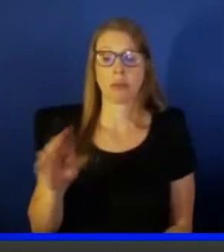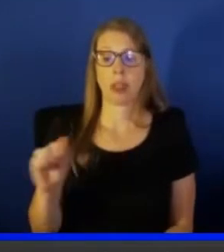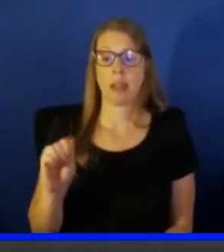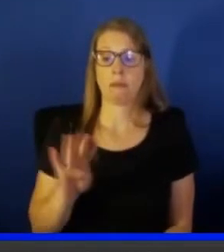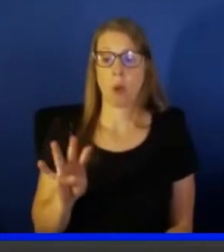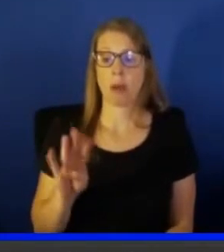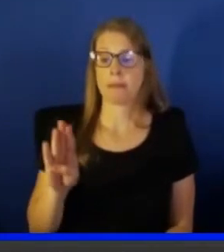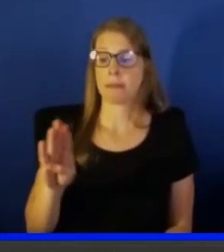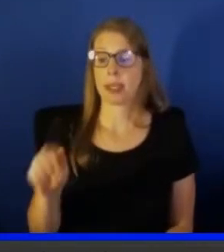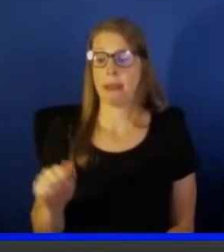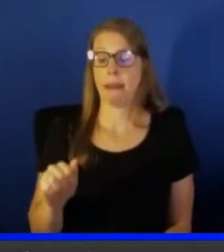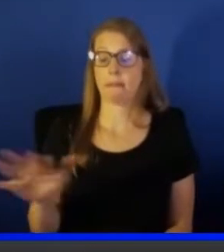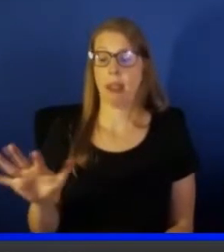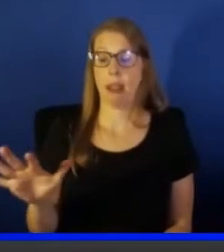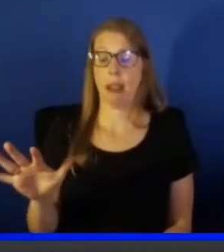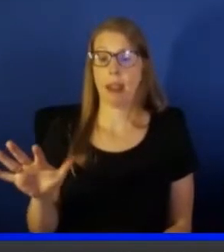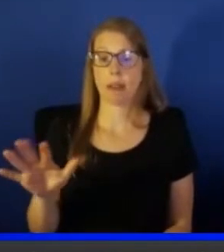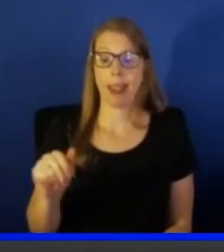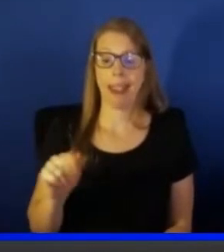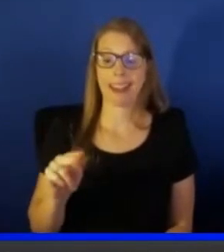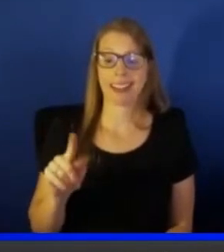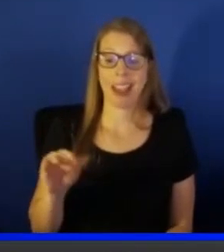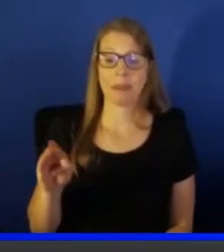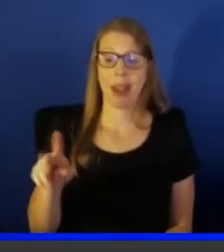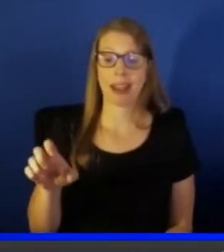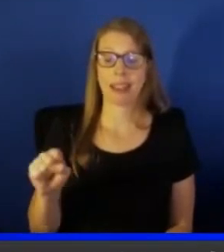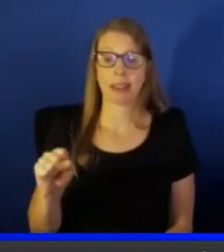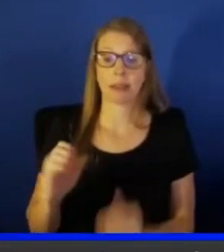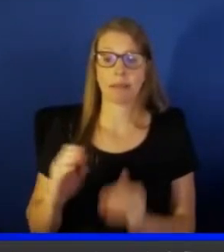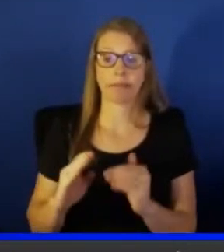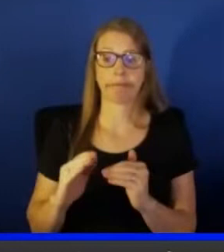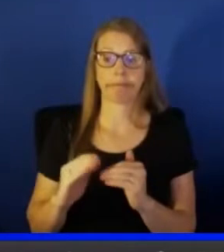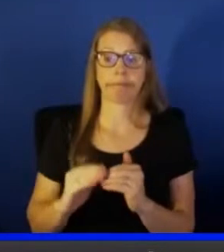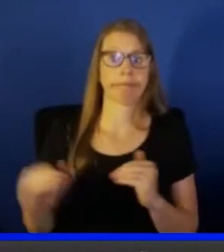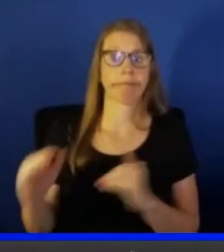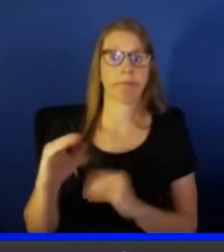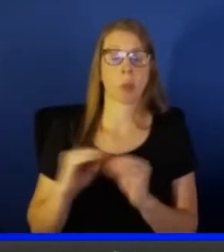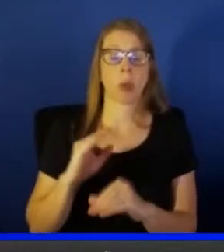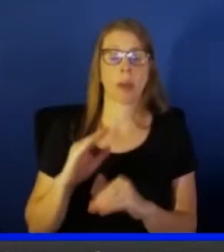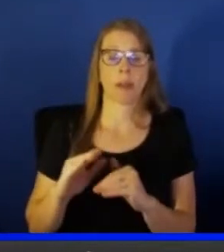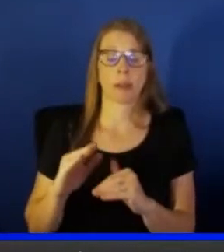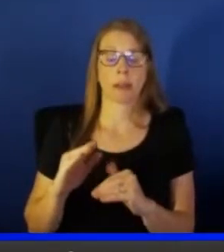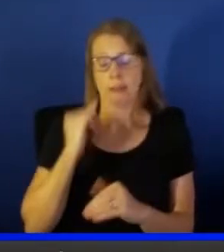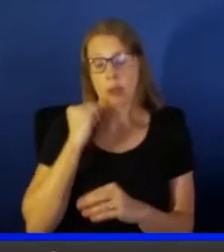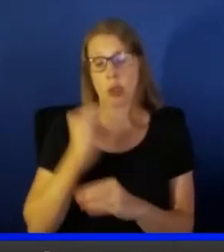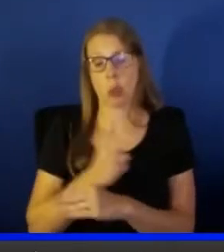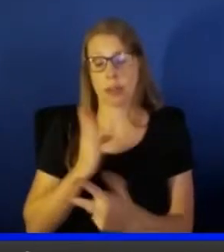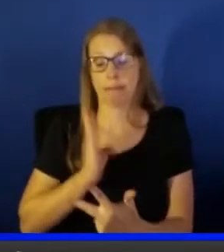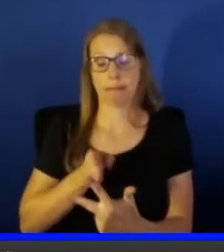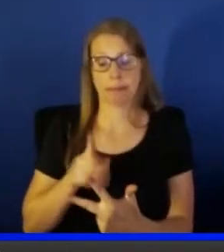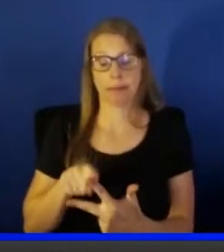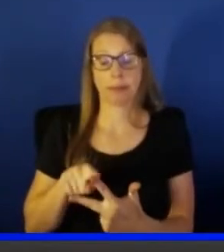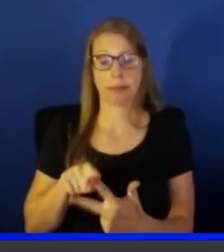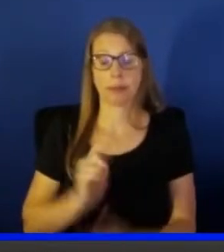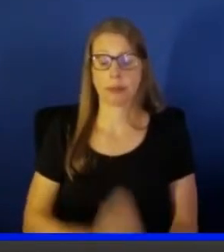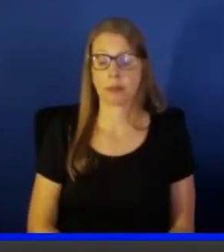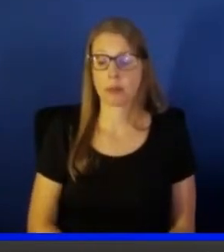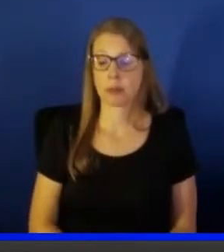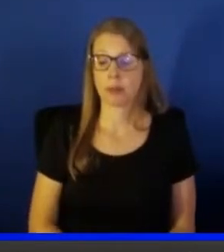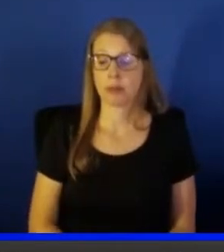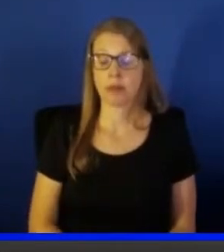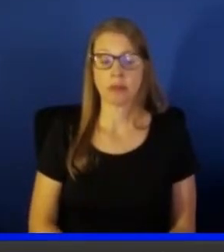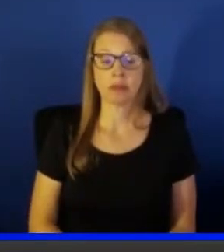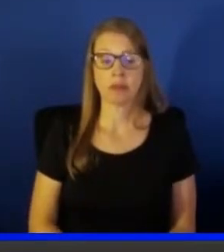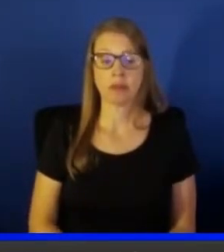use this vaccine. But really, we also want to know what is the efficacy and the protection against hospitalization and severe disease. And these